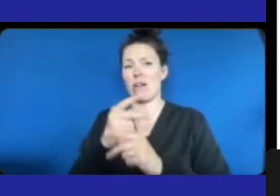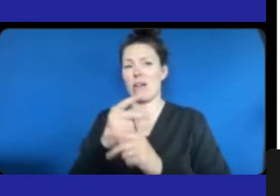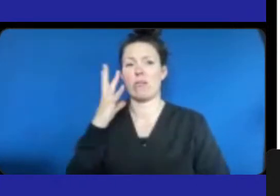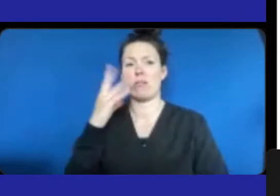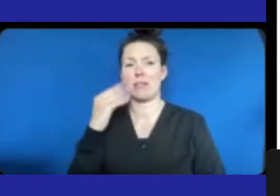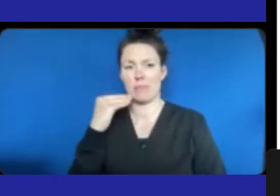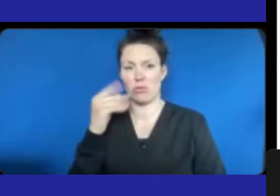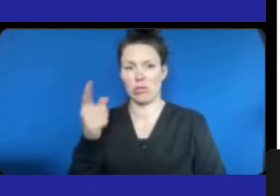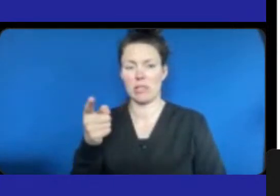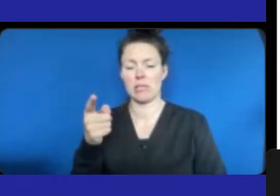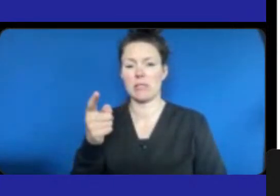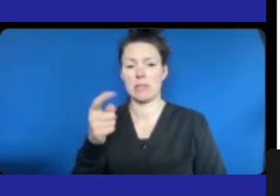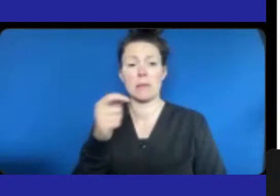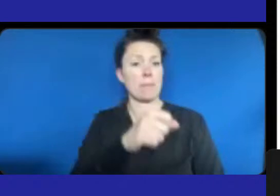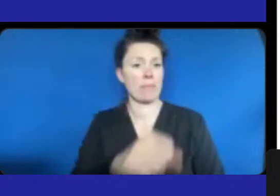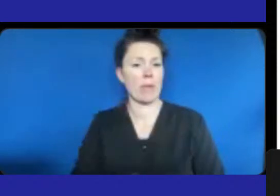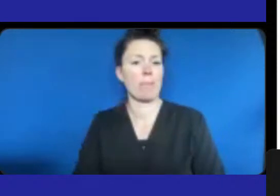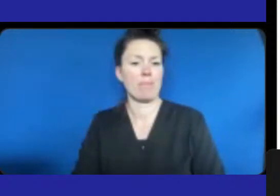experience.